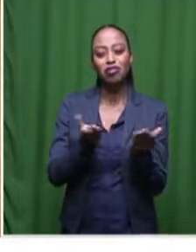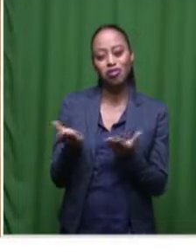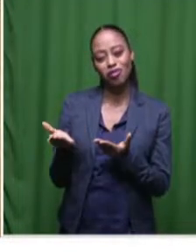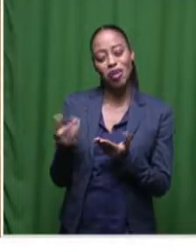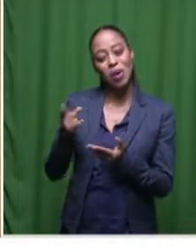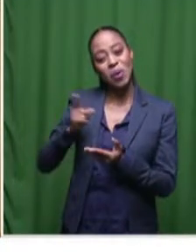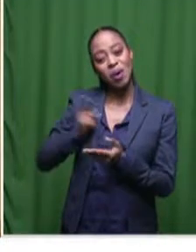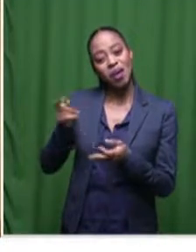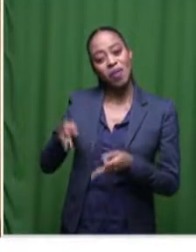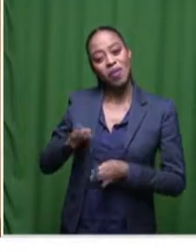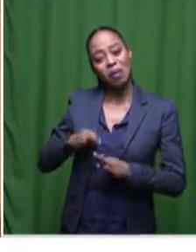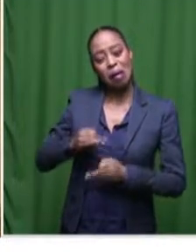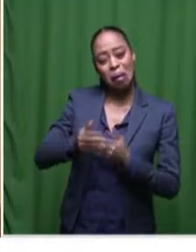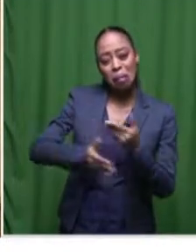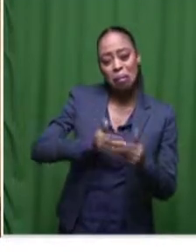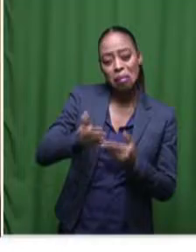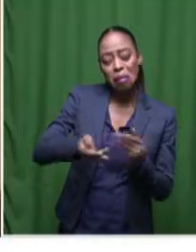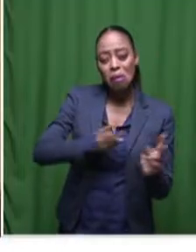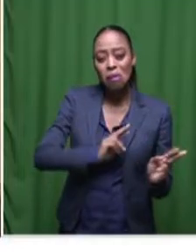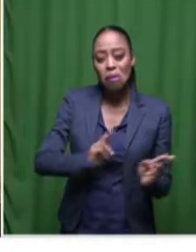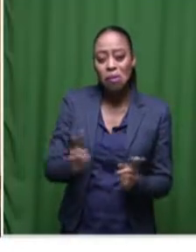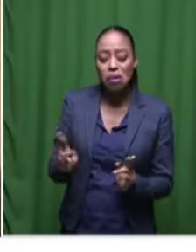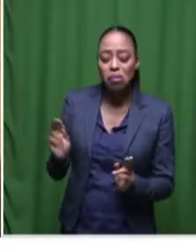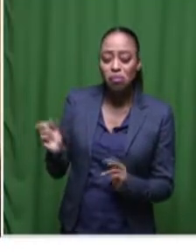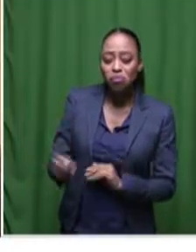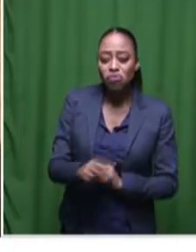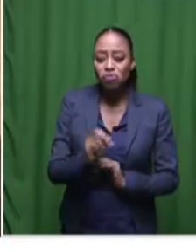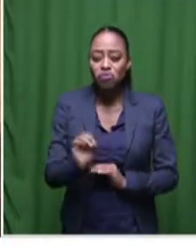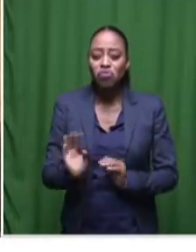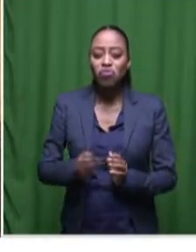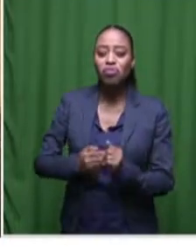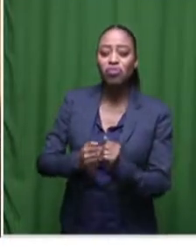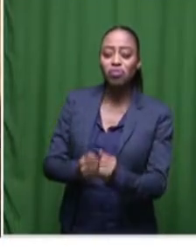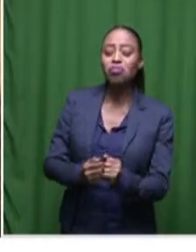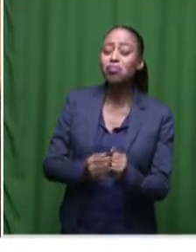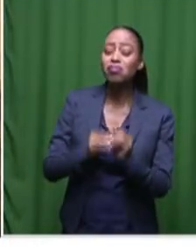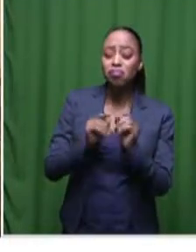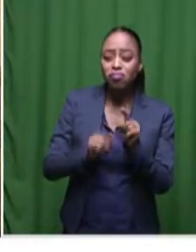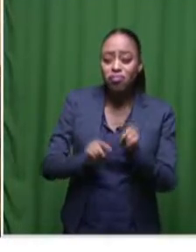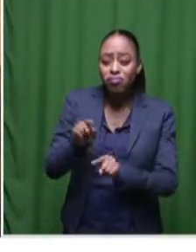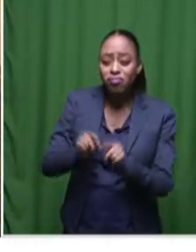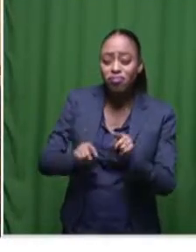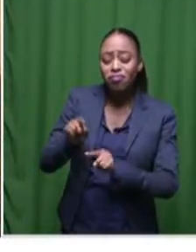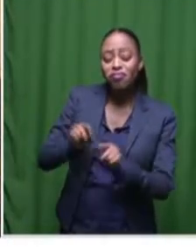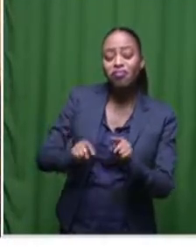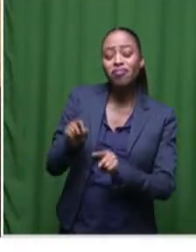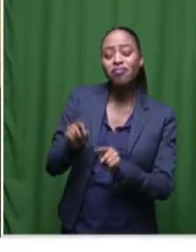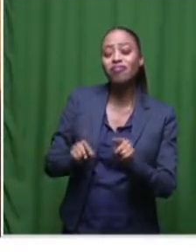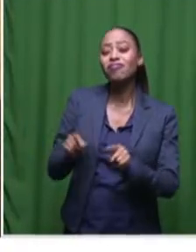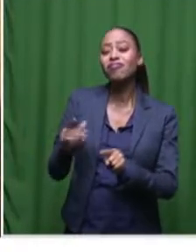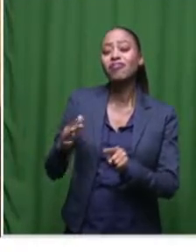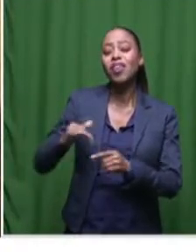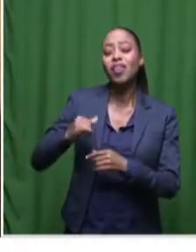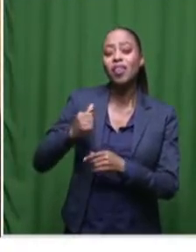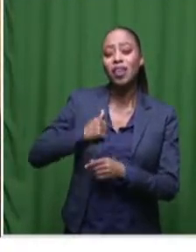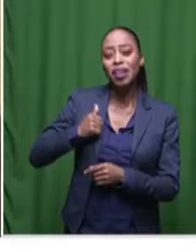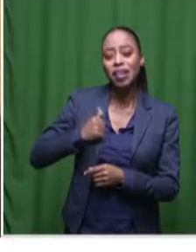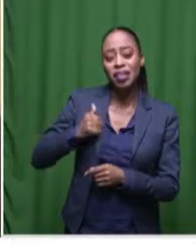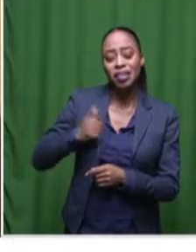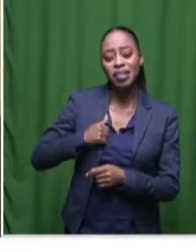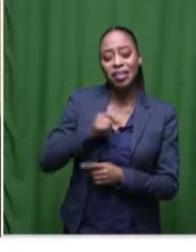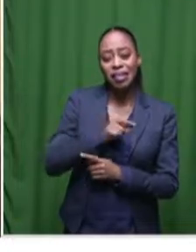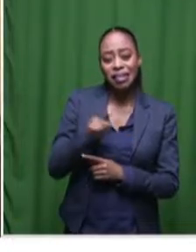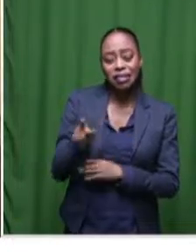the funeral procession making its way down the Mall, led by Mounties of the Royal Canadian Mounted Police, who are followed